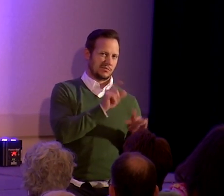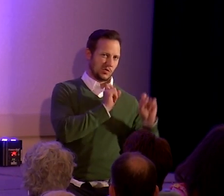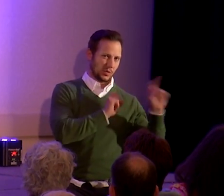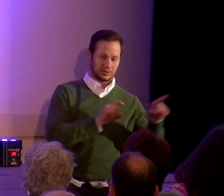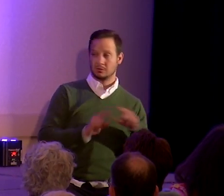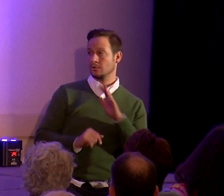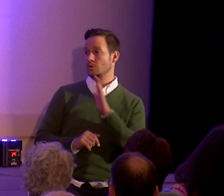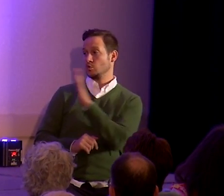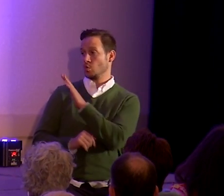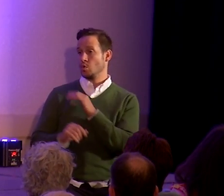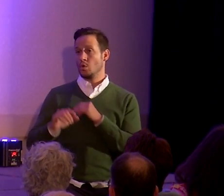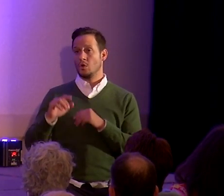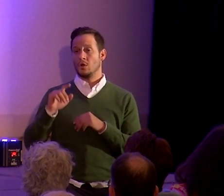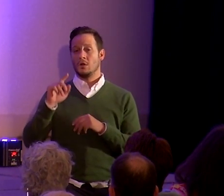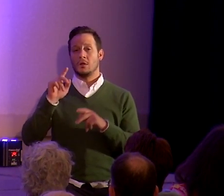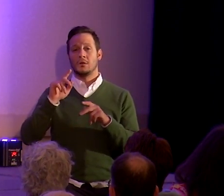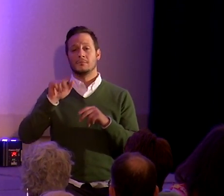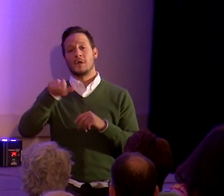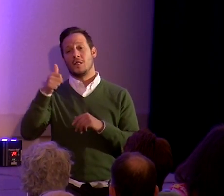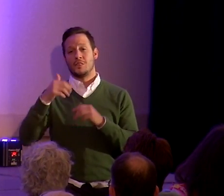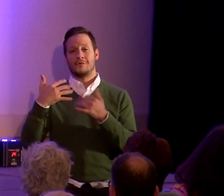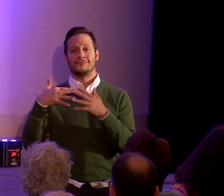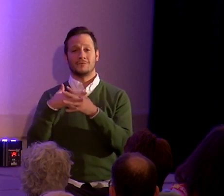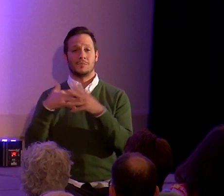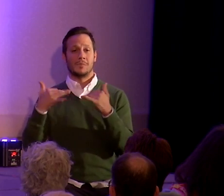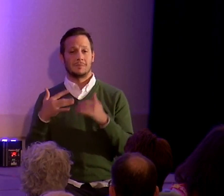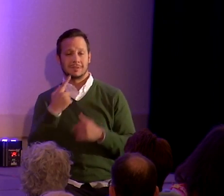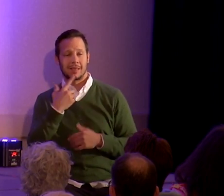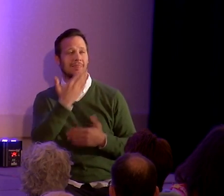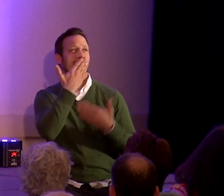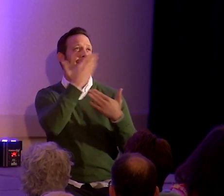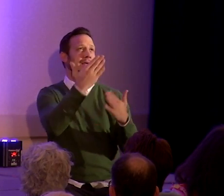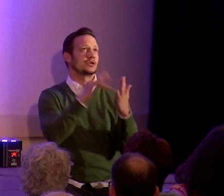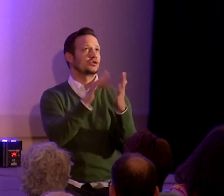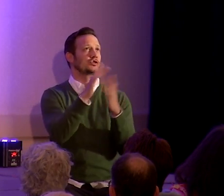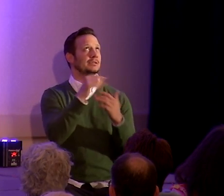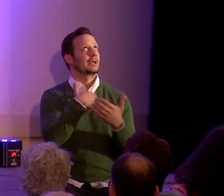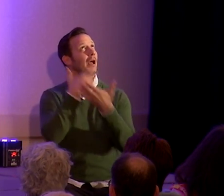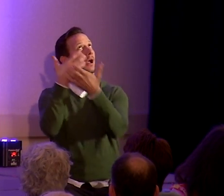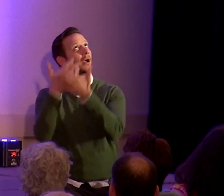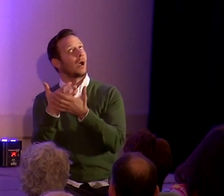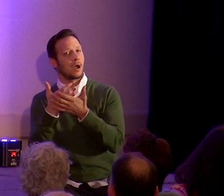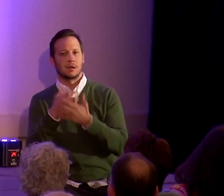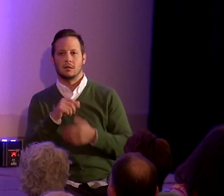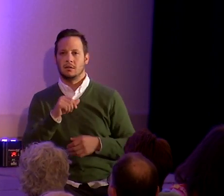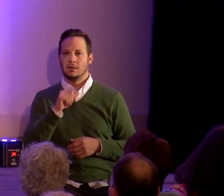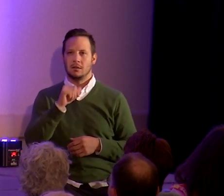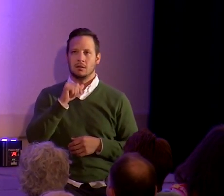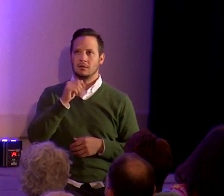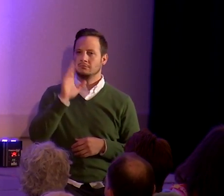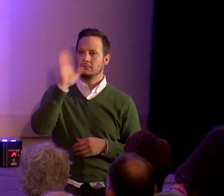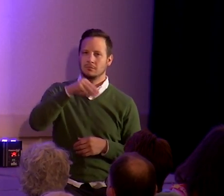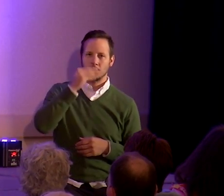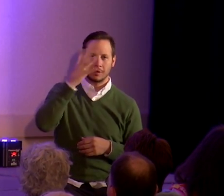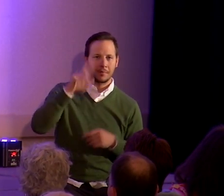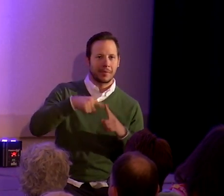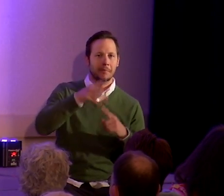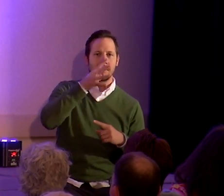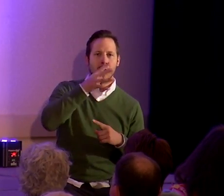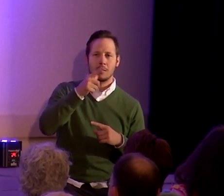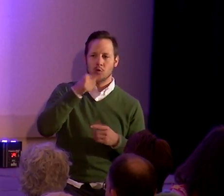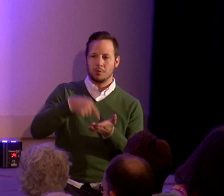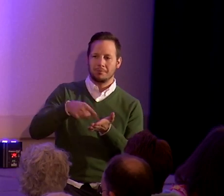say, thank you, Jesus, for letting me catch the ball. Never mind mom who paid my fees and dad who drove